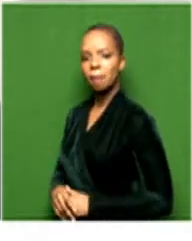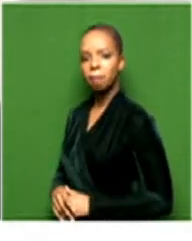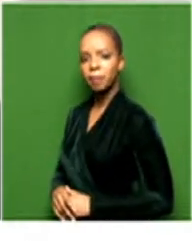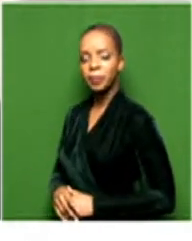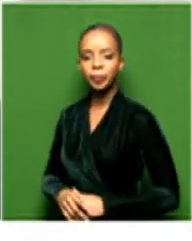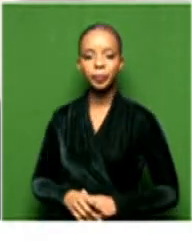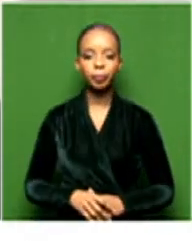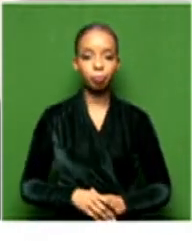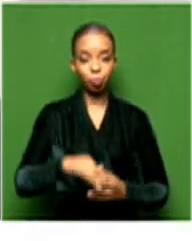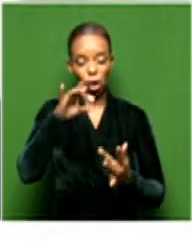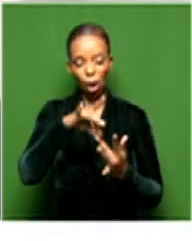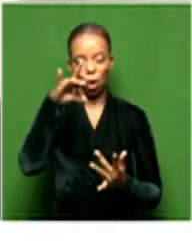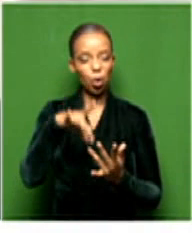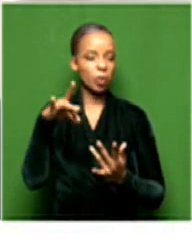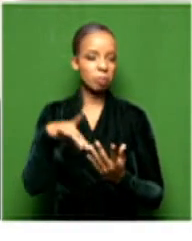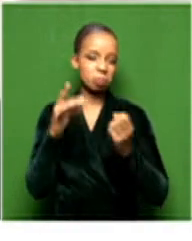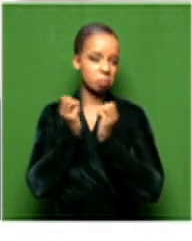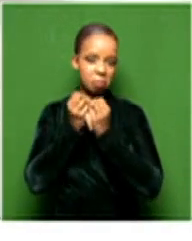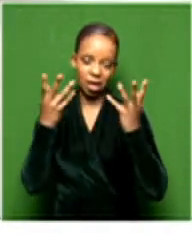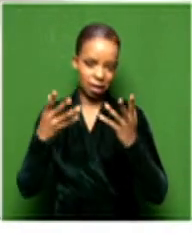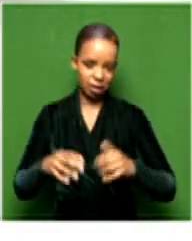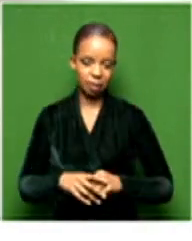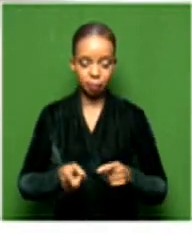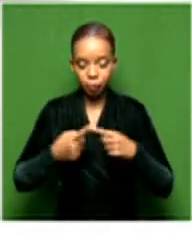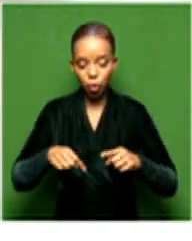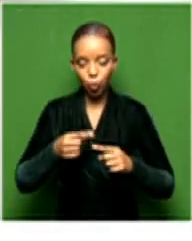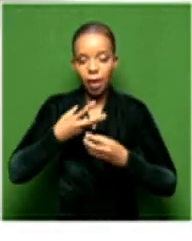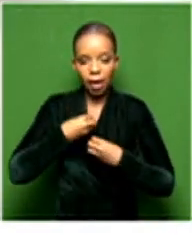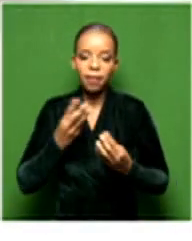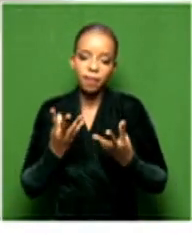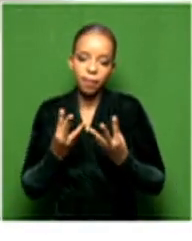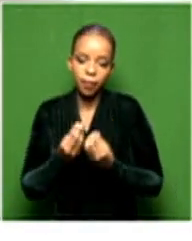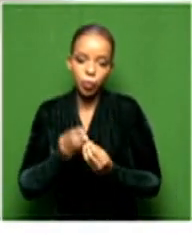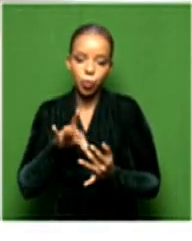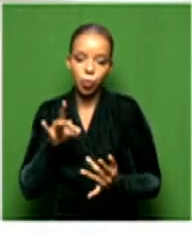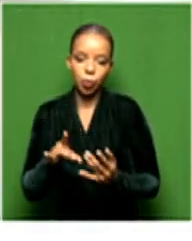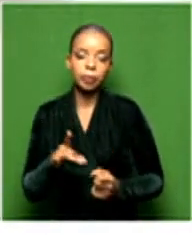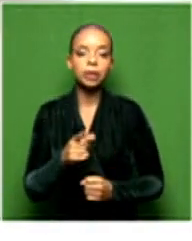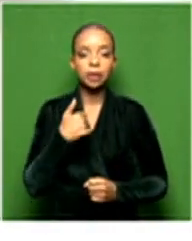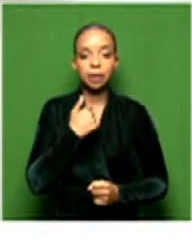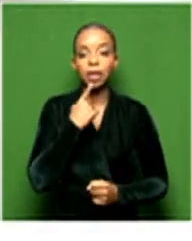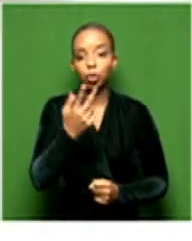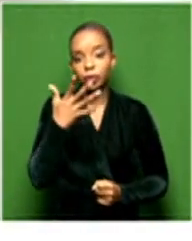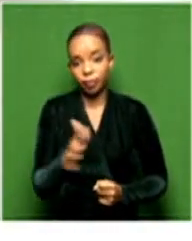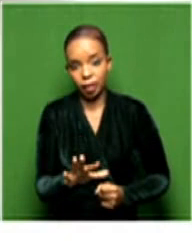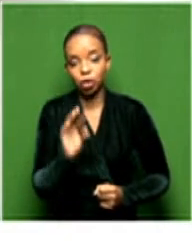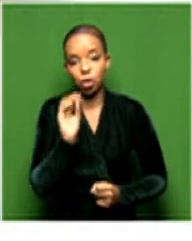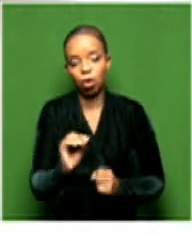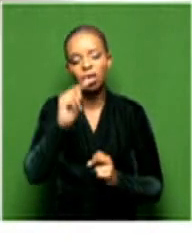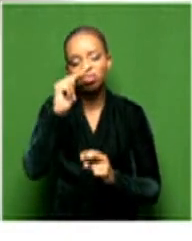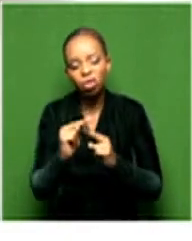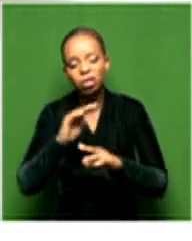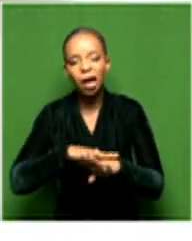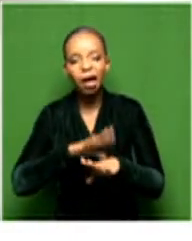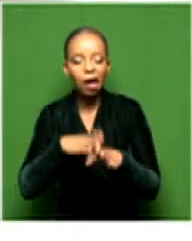There are many options out there. We, for one, offer quite a few. As mentioned, there are short learning programs that would give you the skills